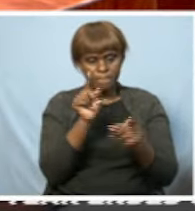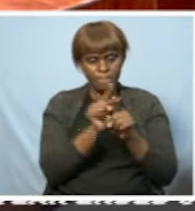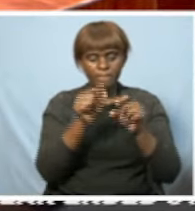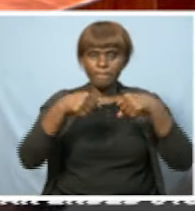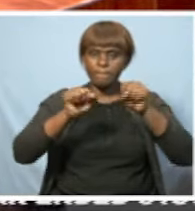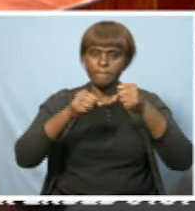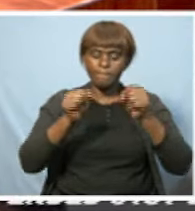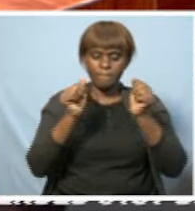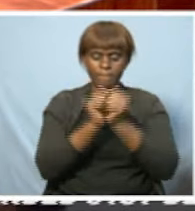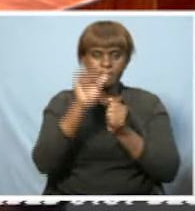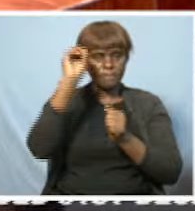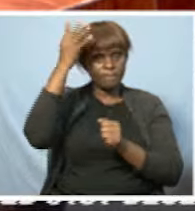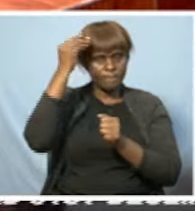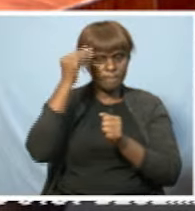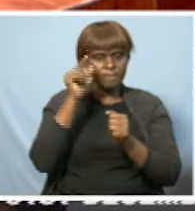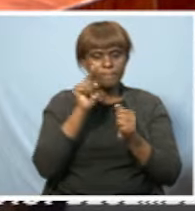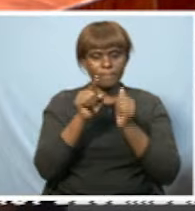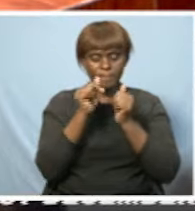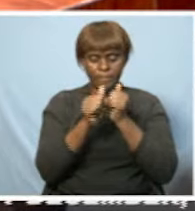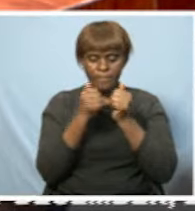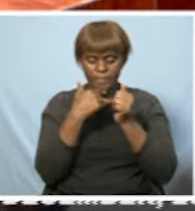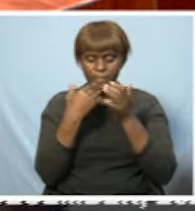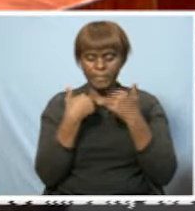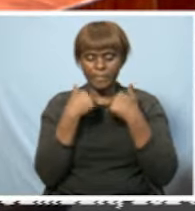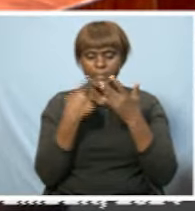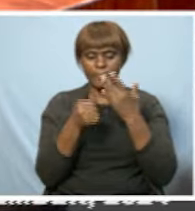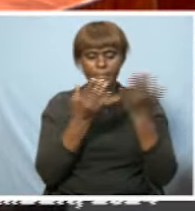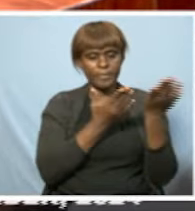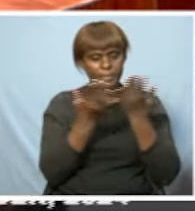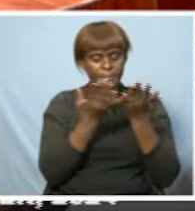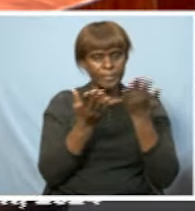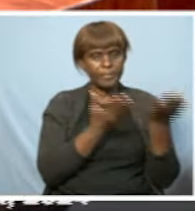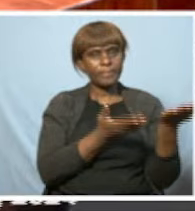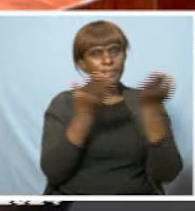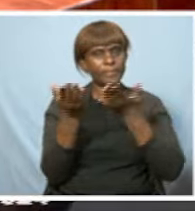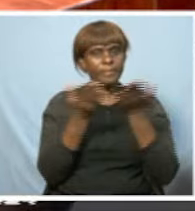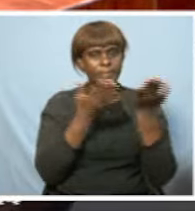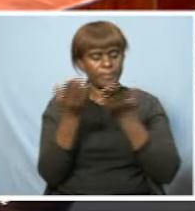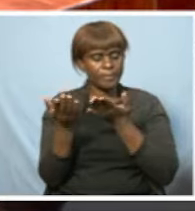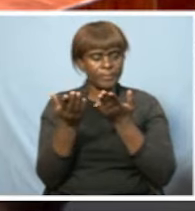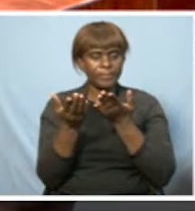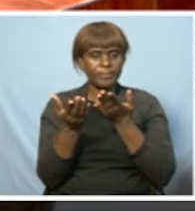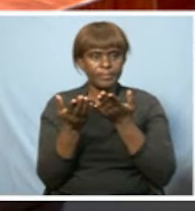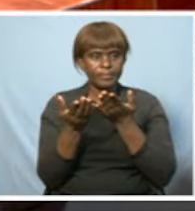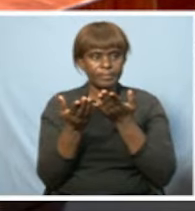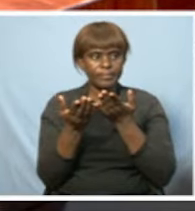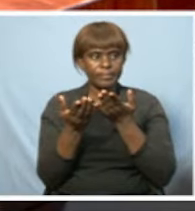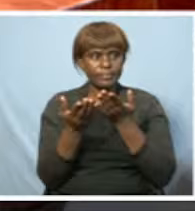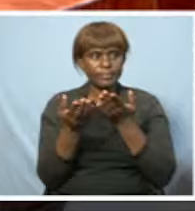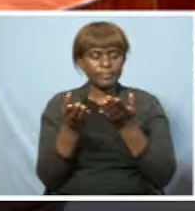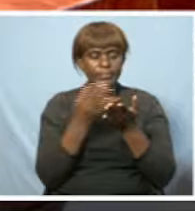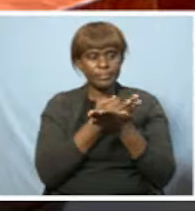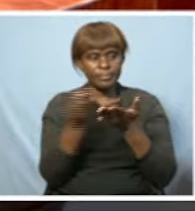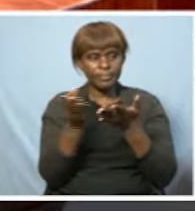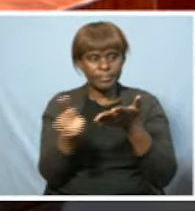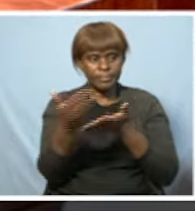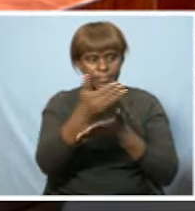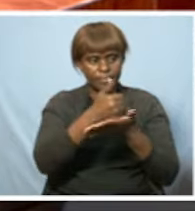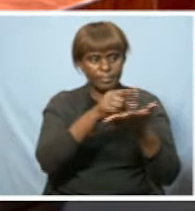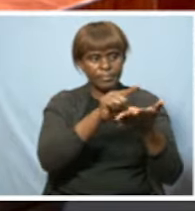and ambulance affecting service delivery, failure to recover